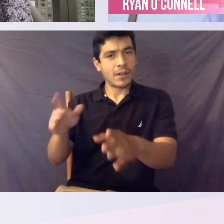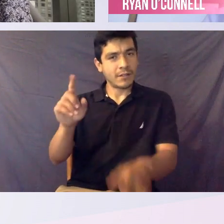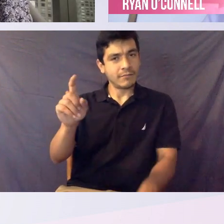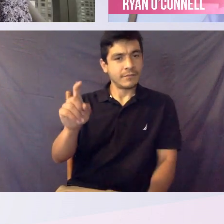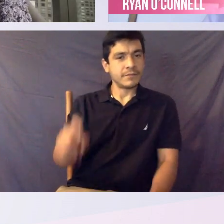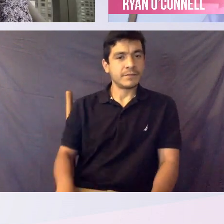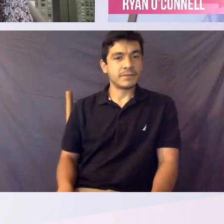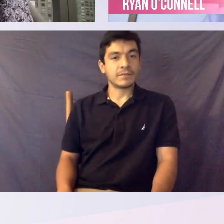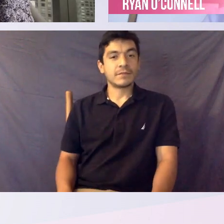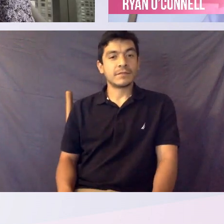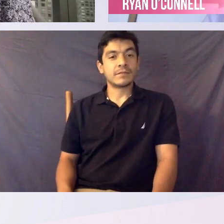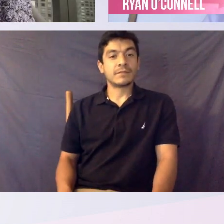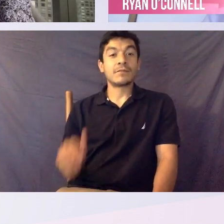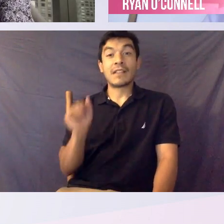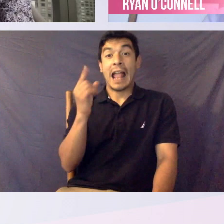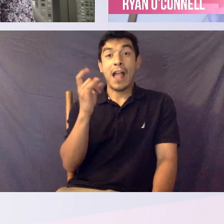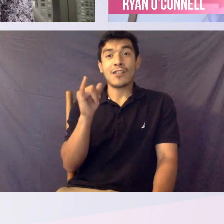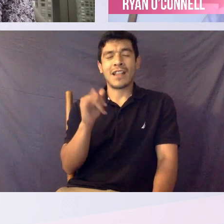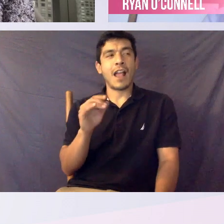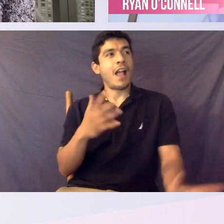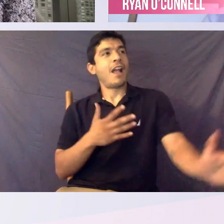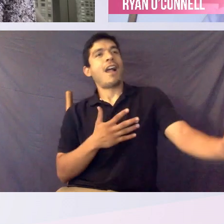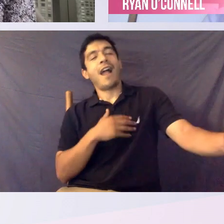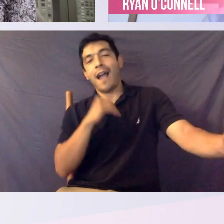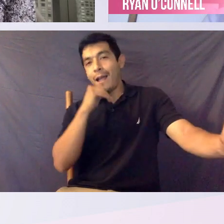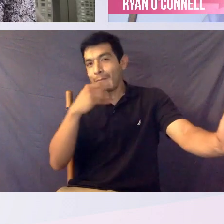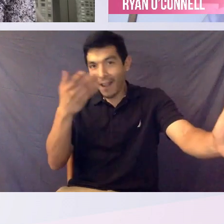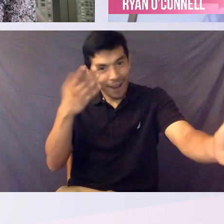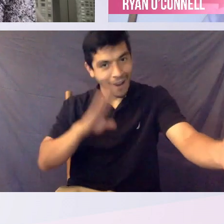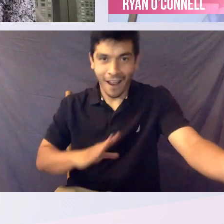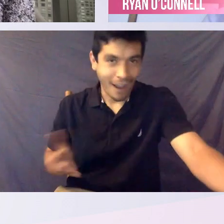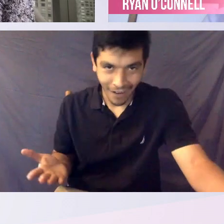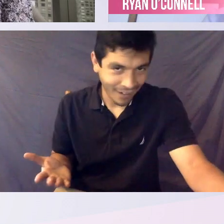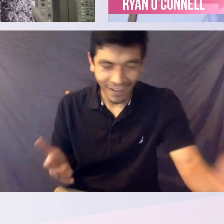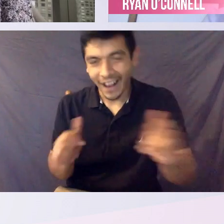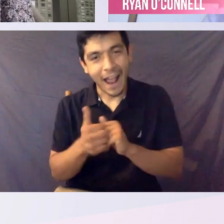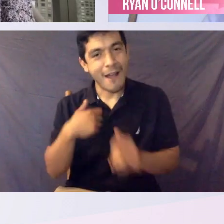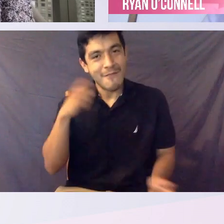not God. How am I supposed to, I'm not a psychic. No, but